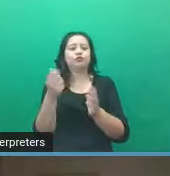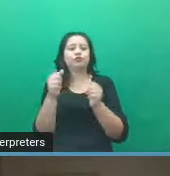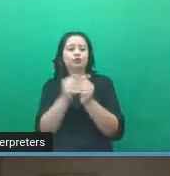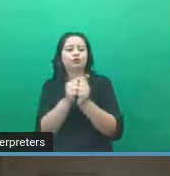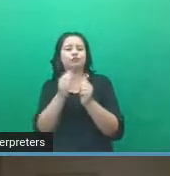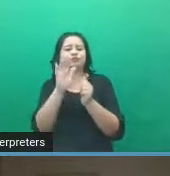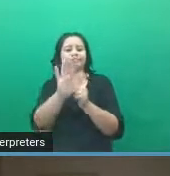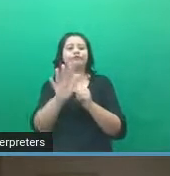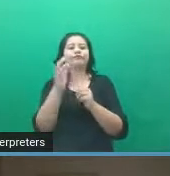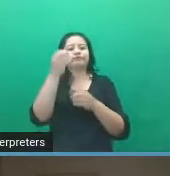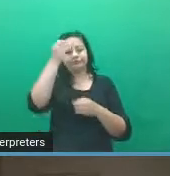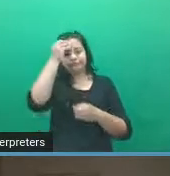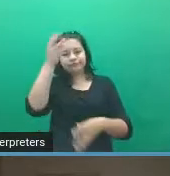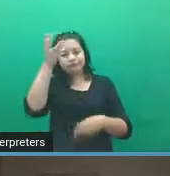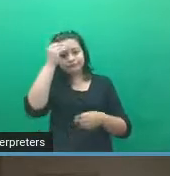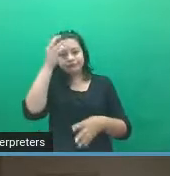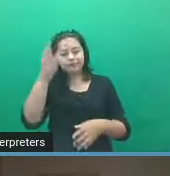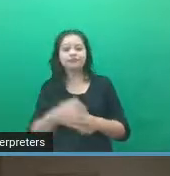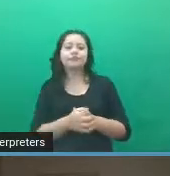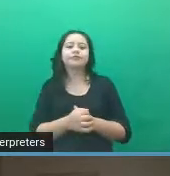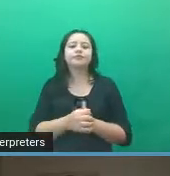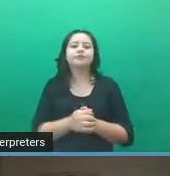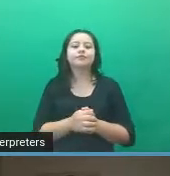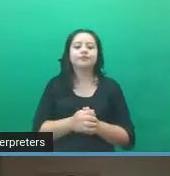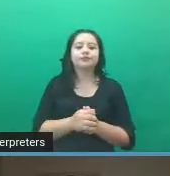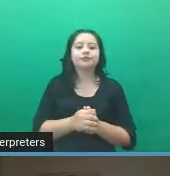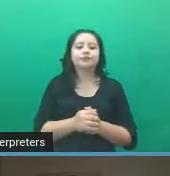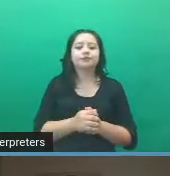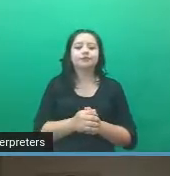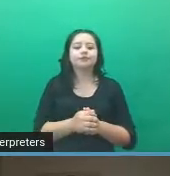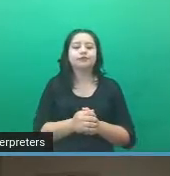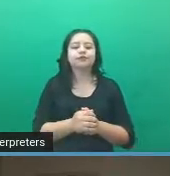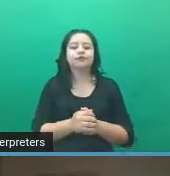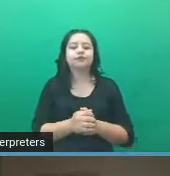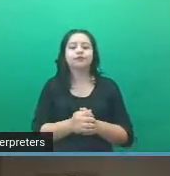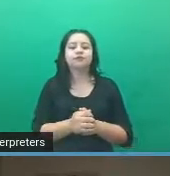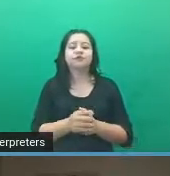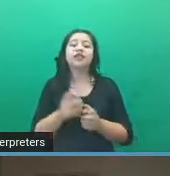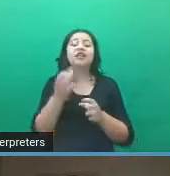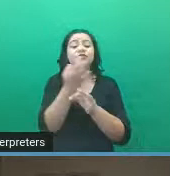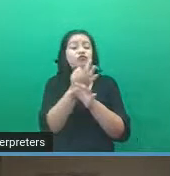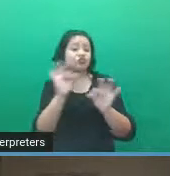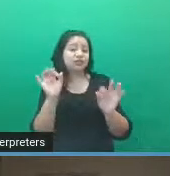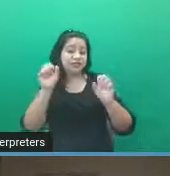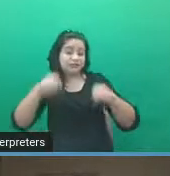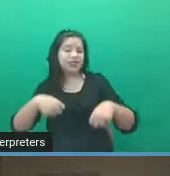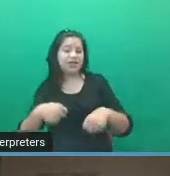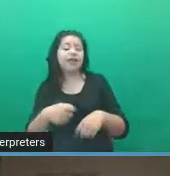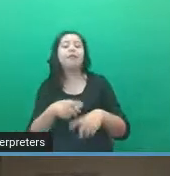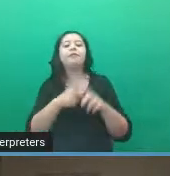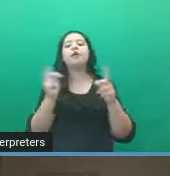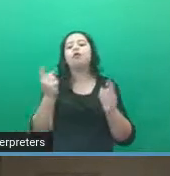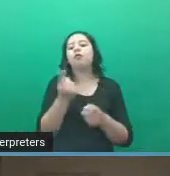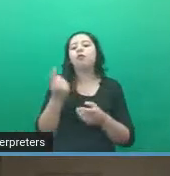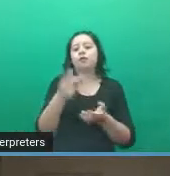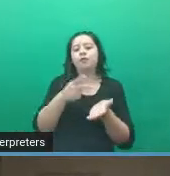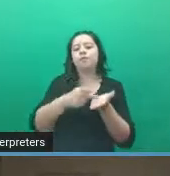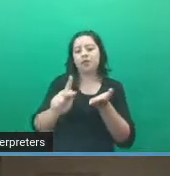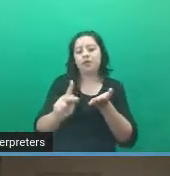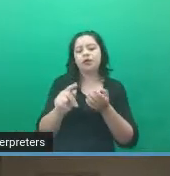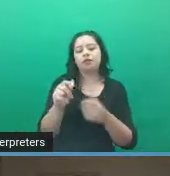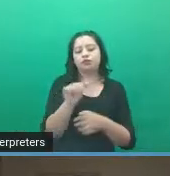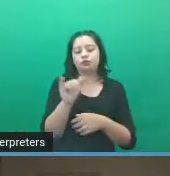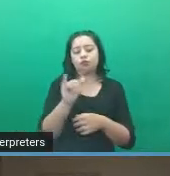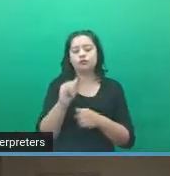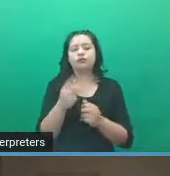create professional surveys. Its features are based on pricing plans, but the free pricing plan gives you access to just basic tools to create, really